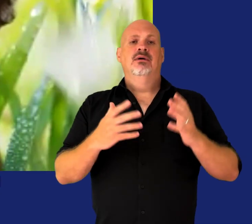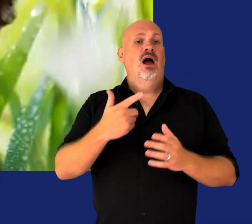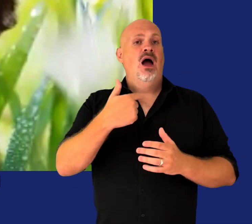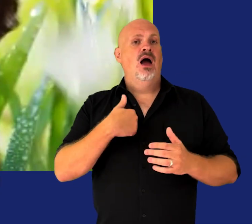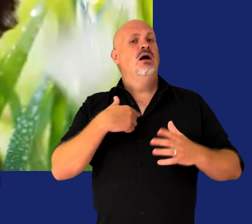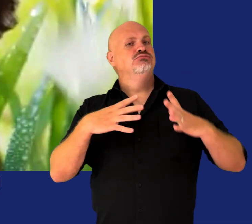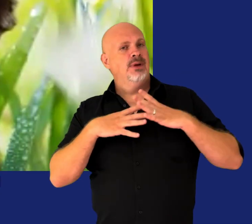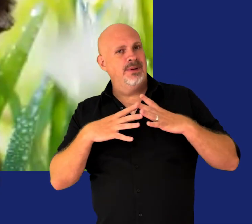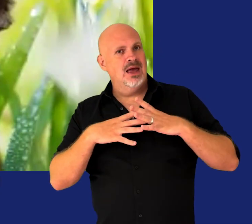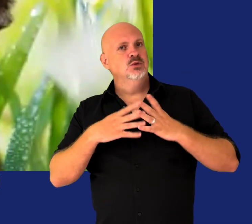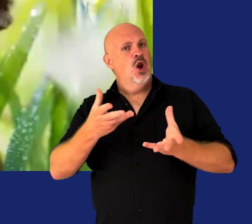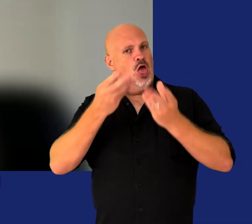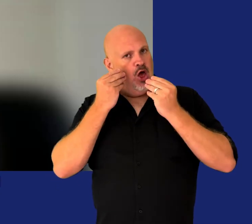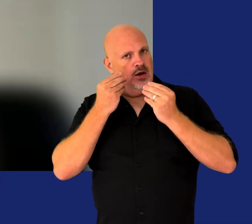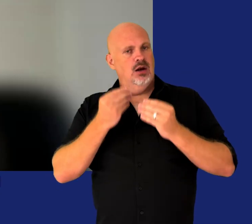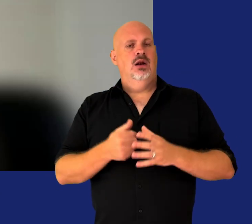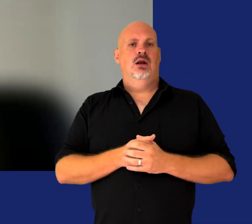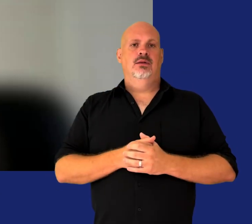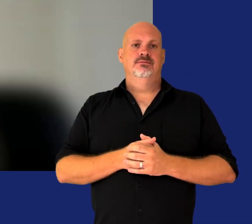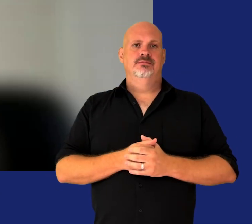and be prepared to learn.